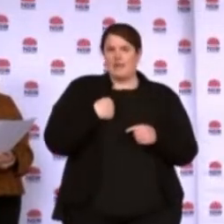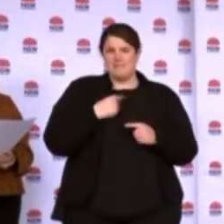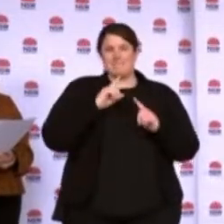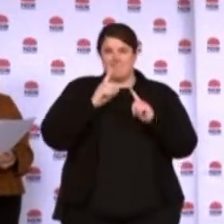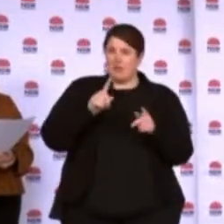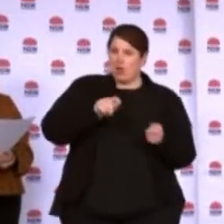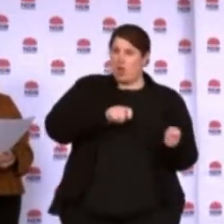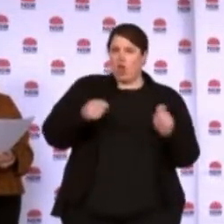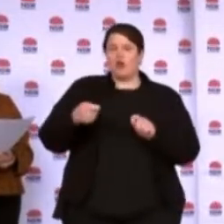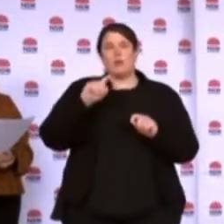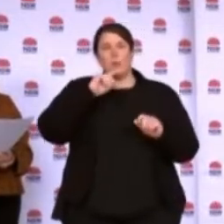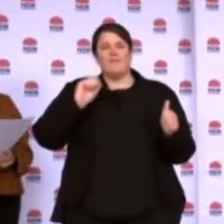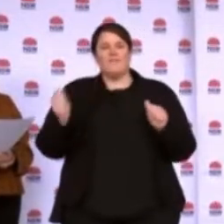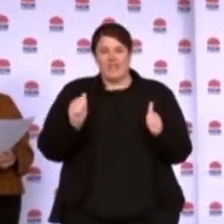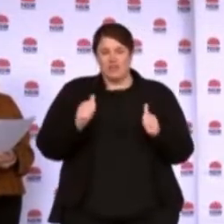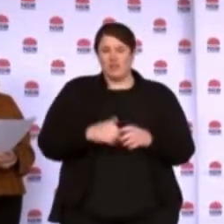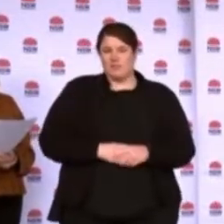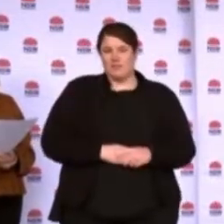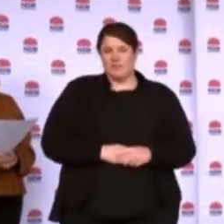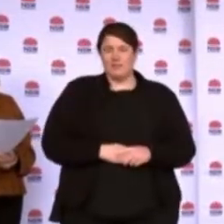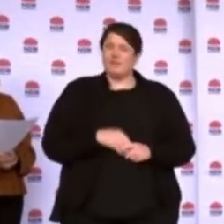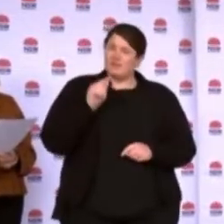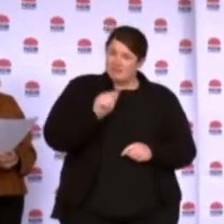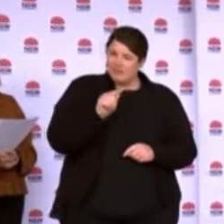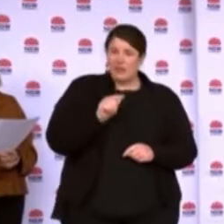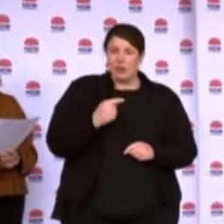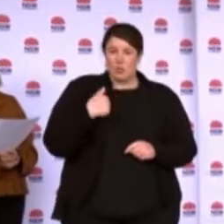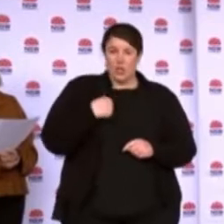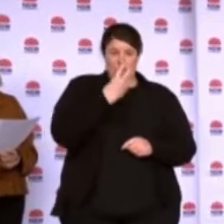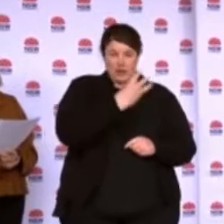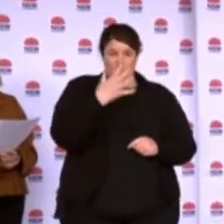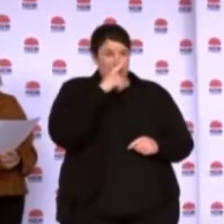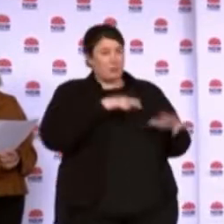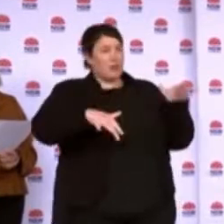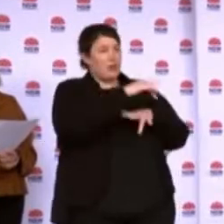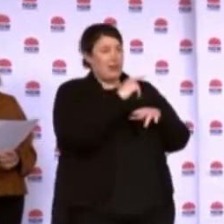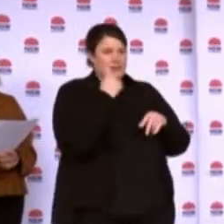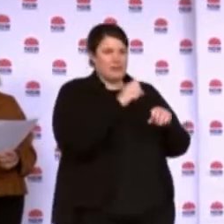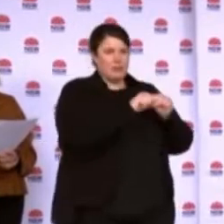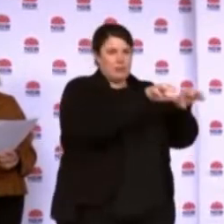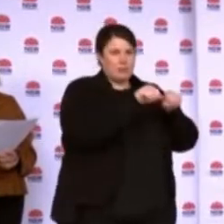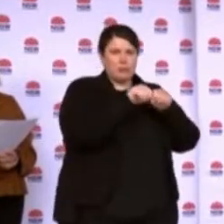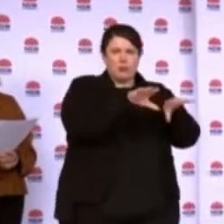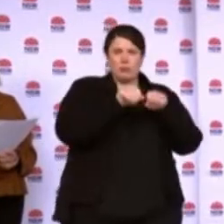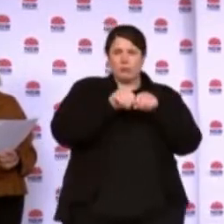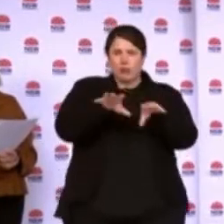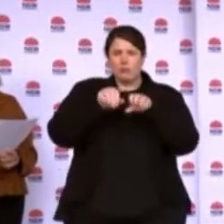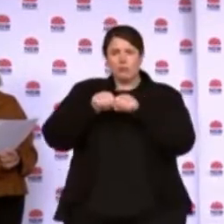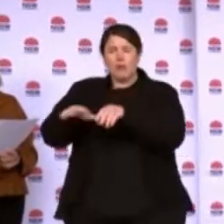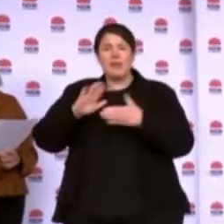that the lockdown can end. So can I stress that is the number that we need to see go down to as close to zero as